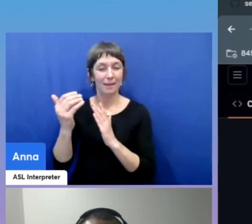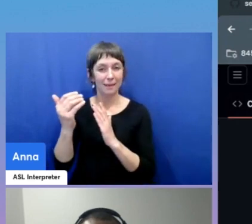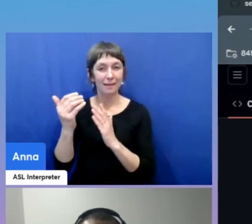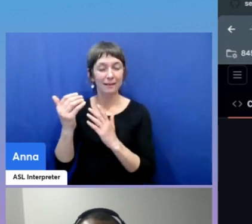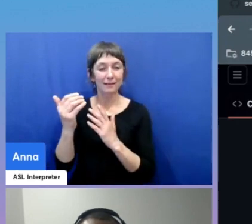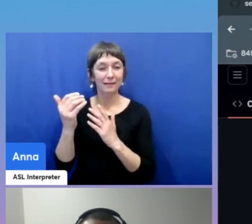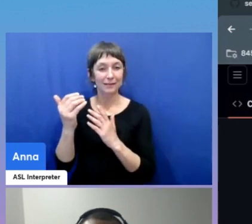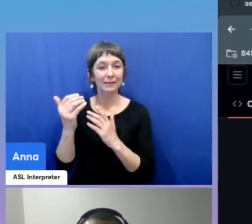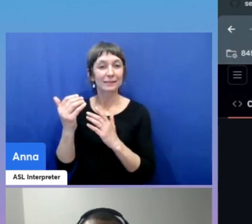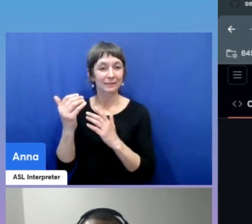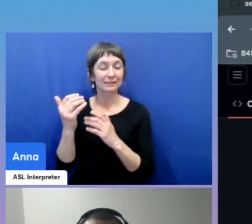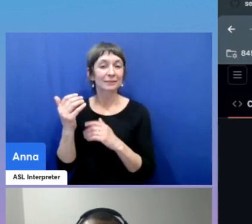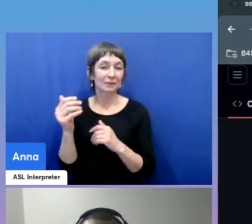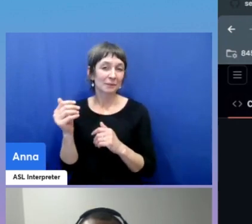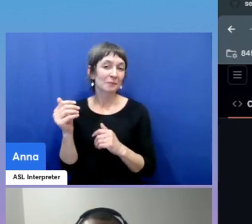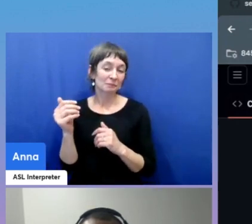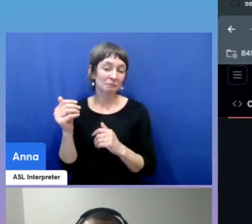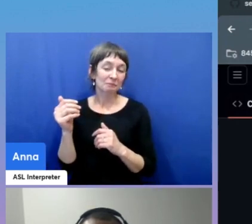with